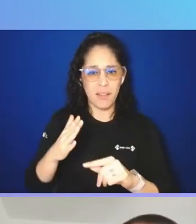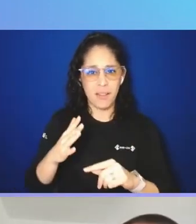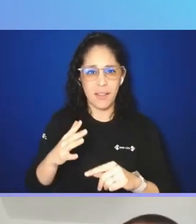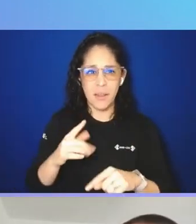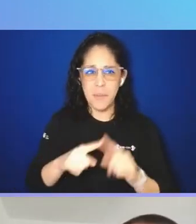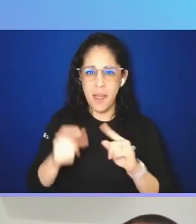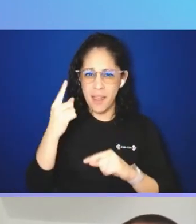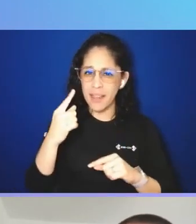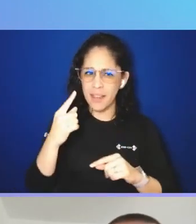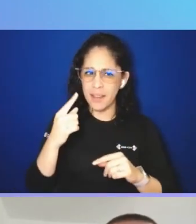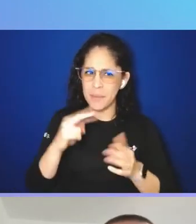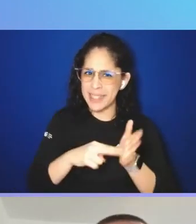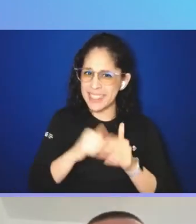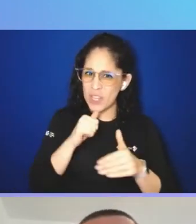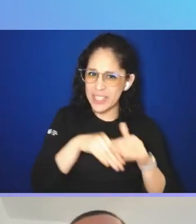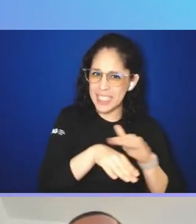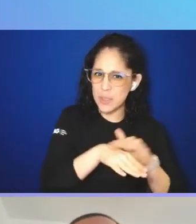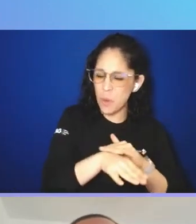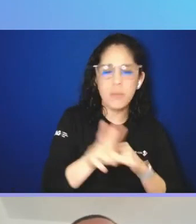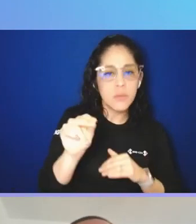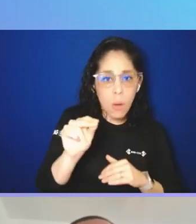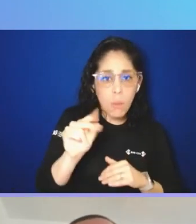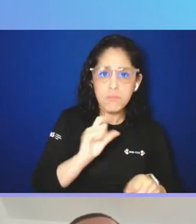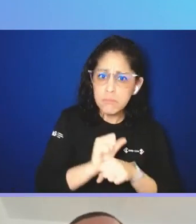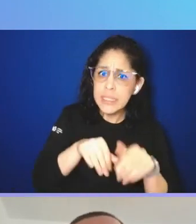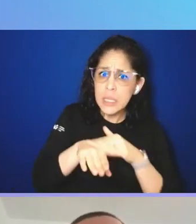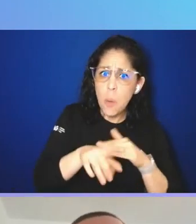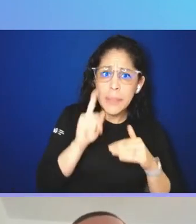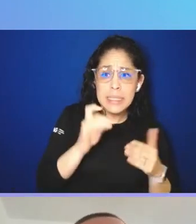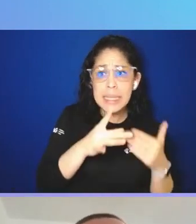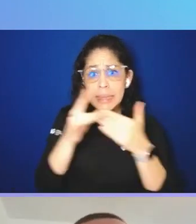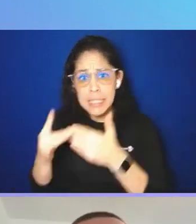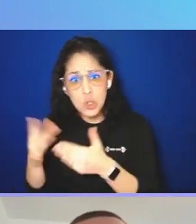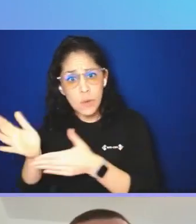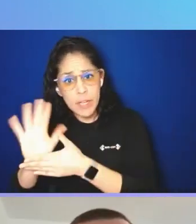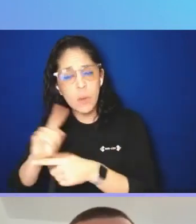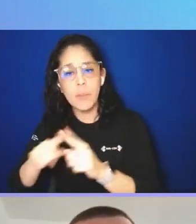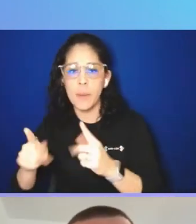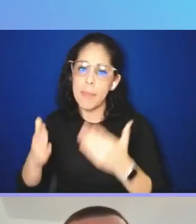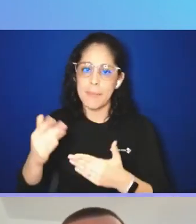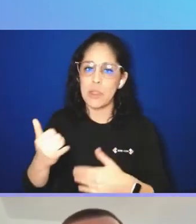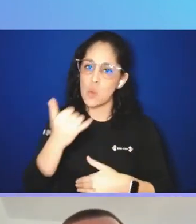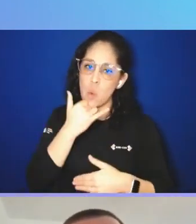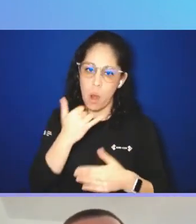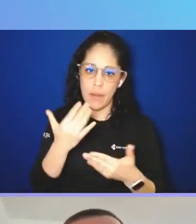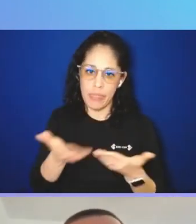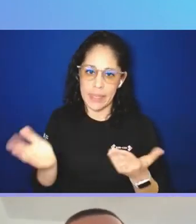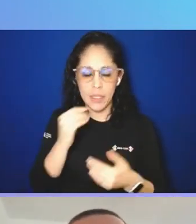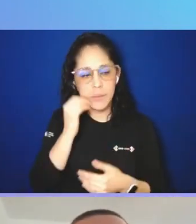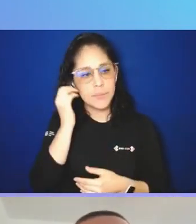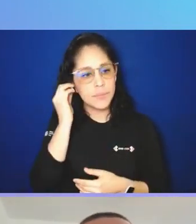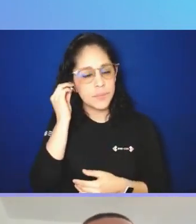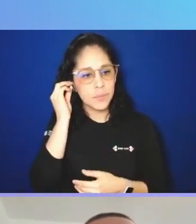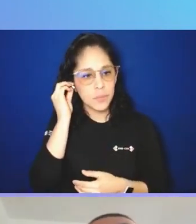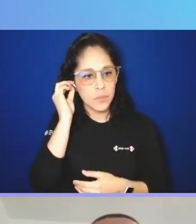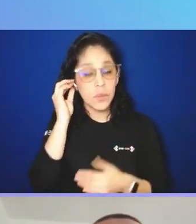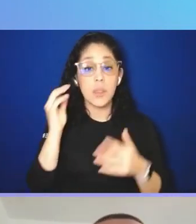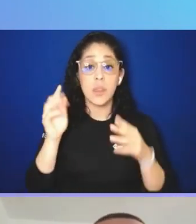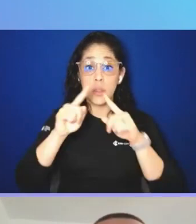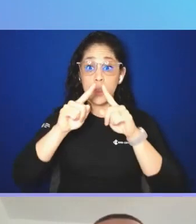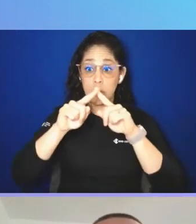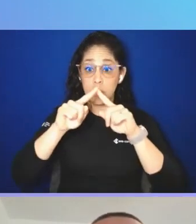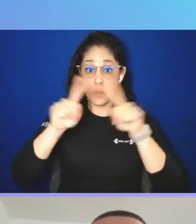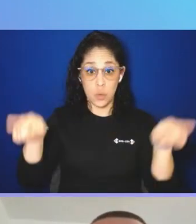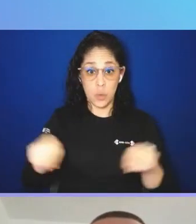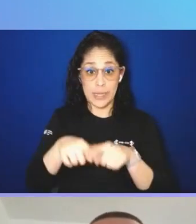misleads. There is a parity of bad experience between, for example, screen reader users and screen reader